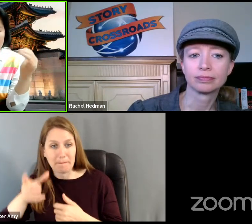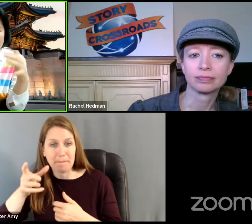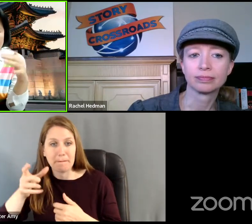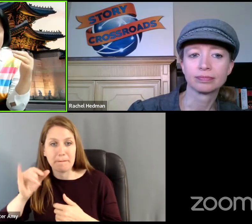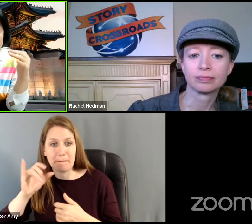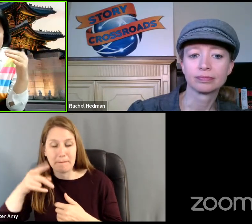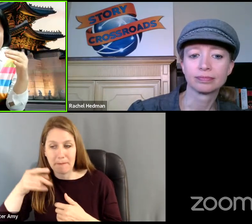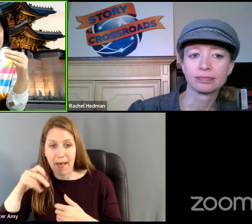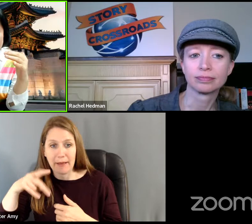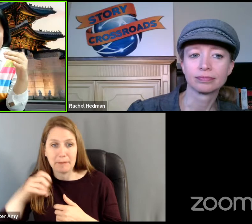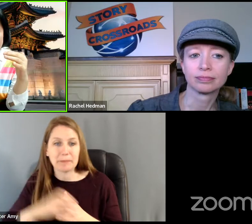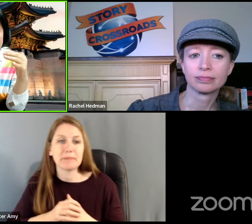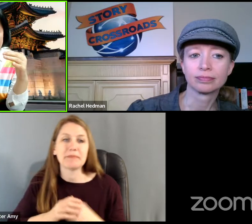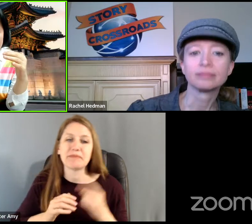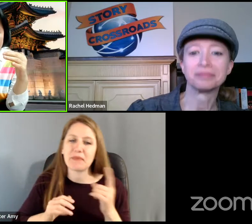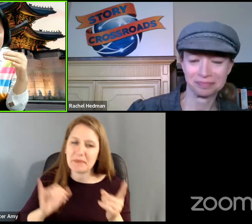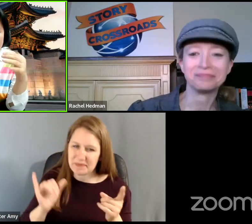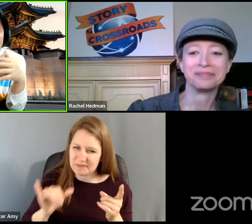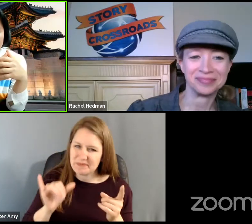before the cigarette,